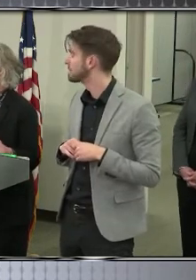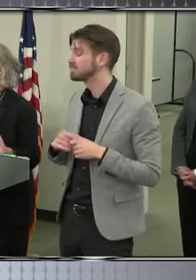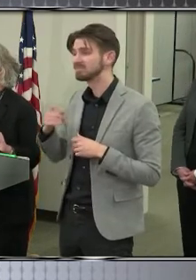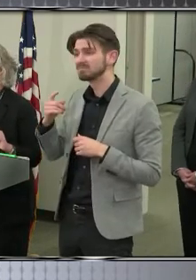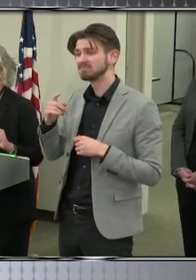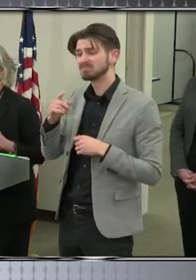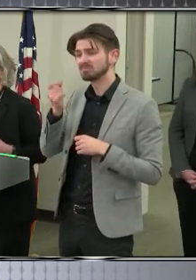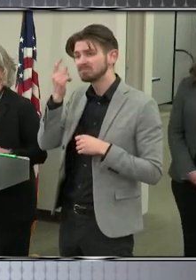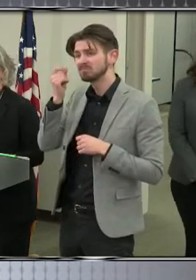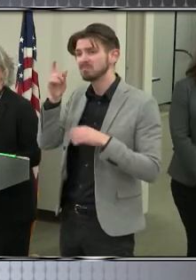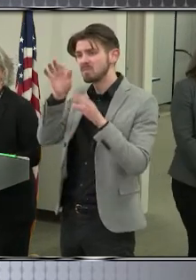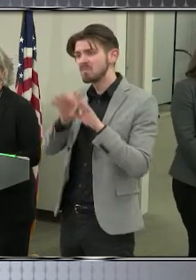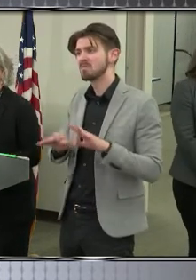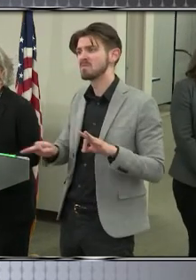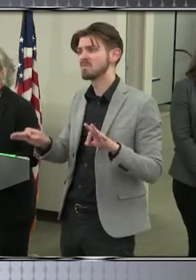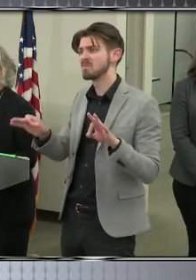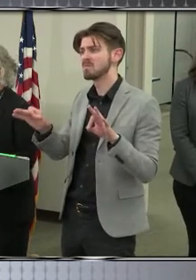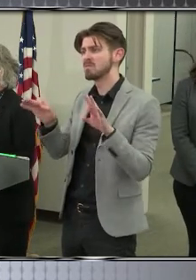understand the